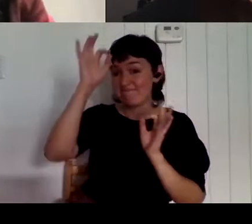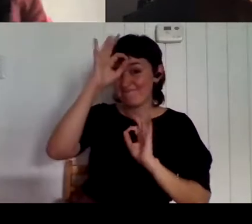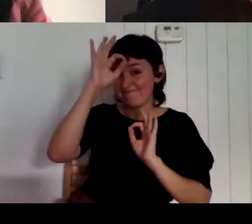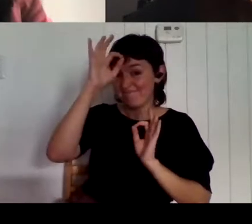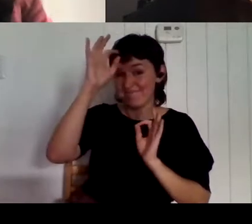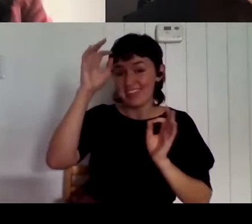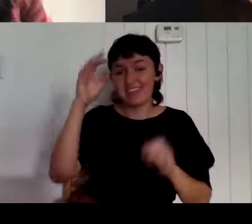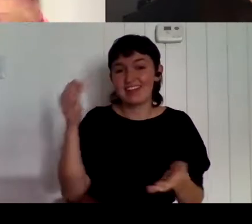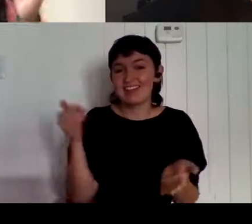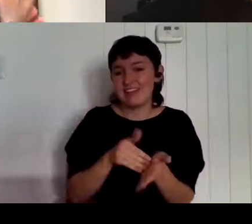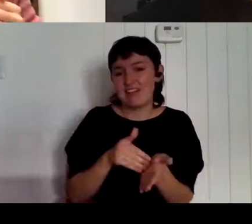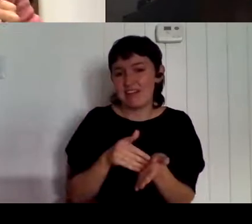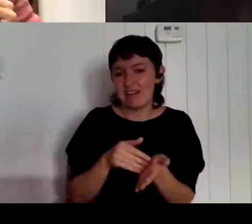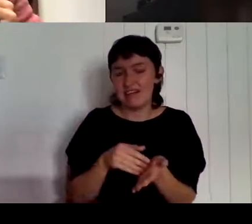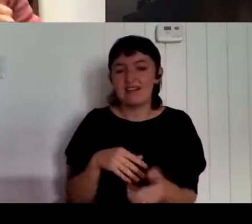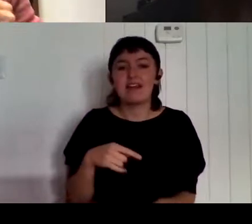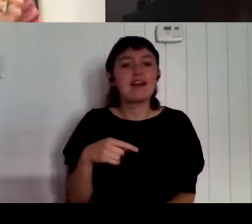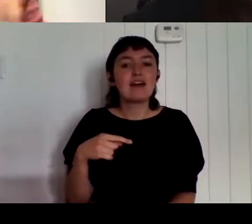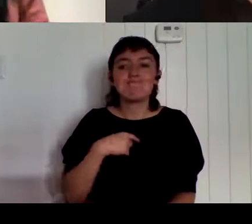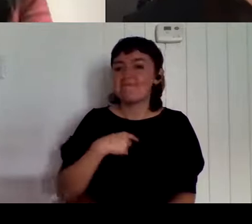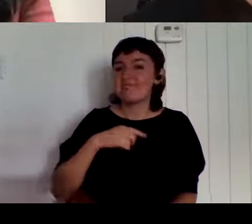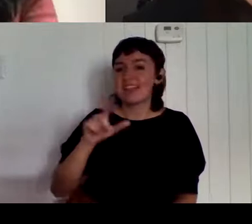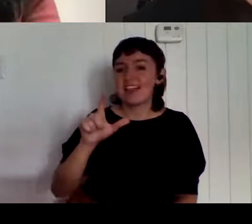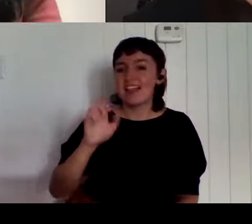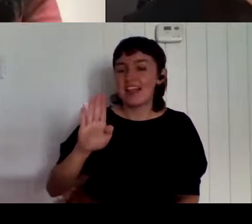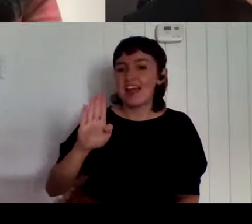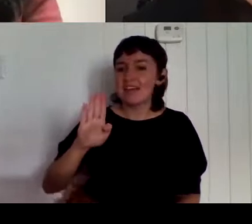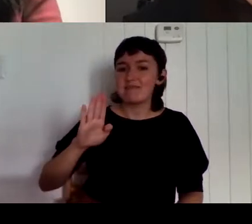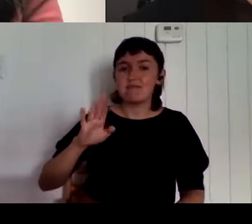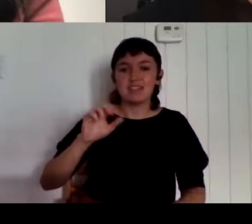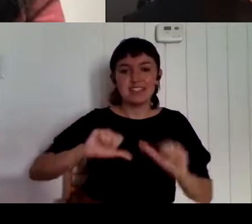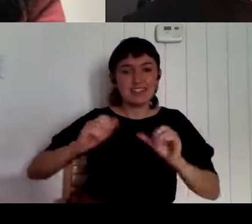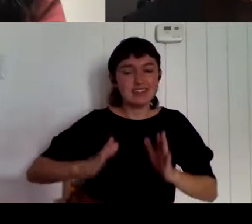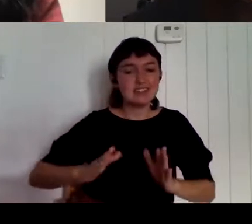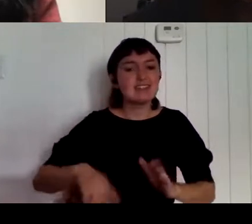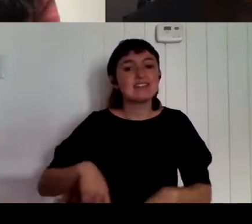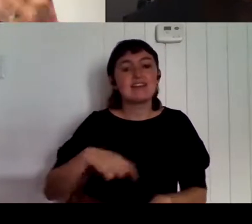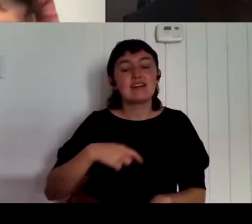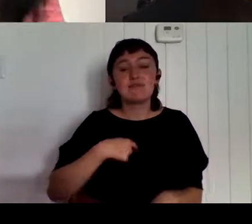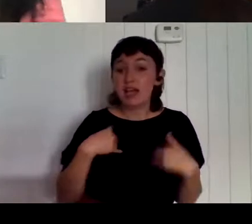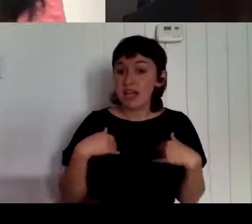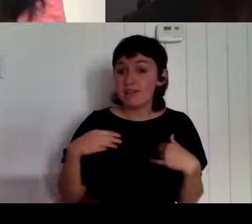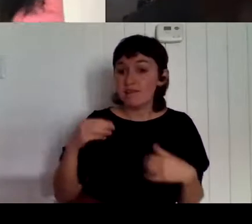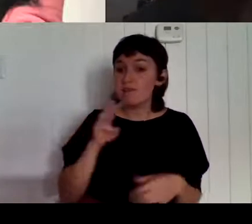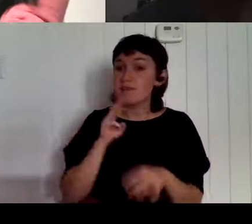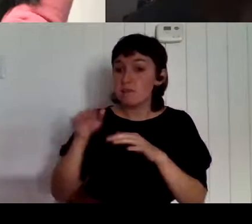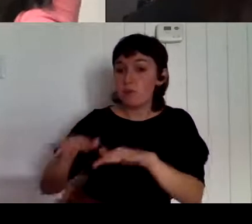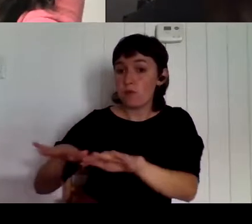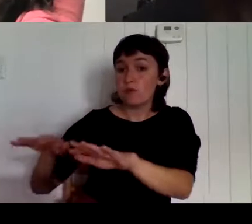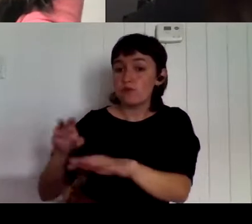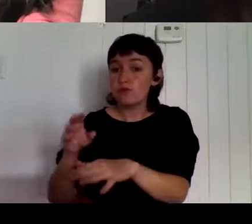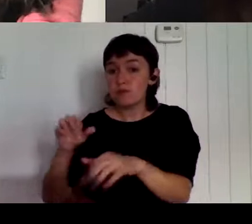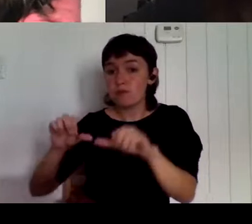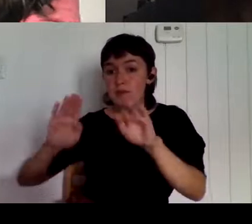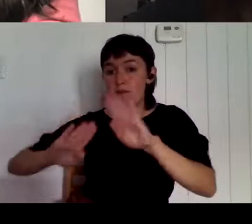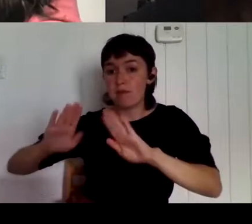I, again, I am a lab scientist. Yeah. So I have very nice Marine biology friends who go out, swim in the